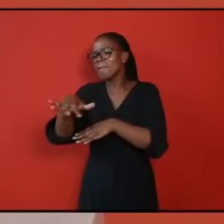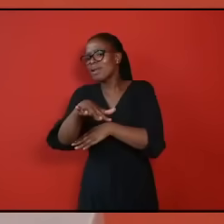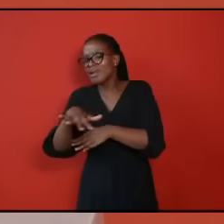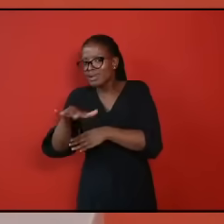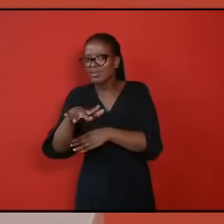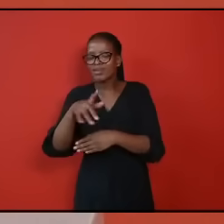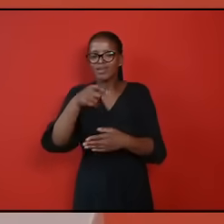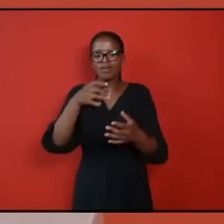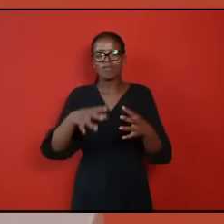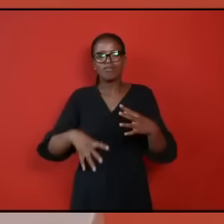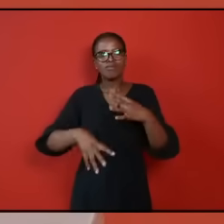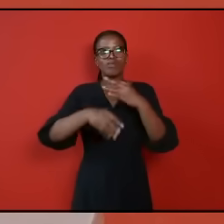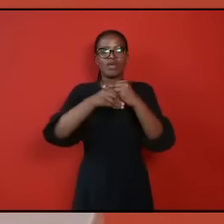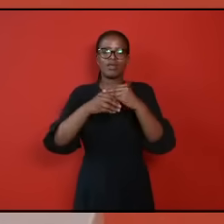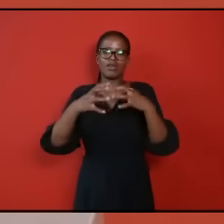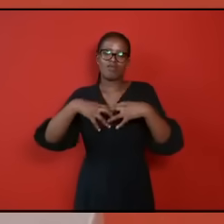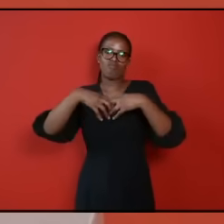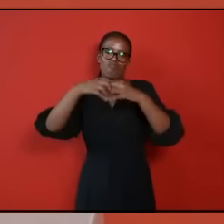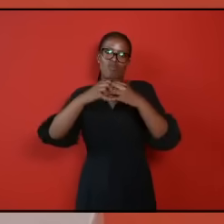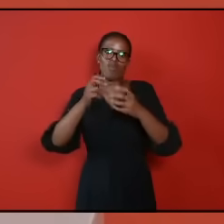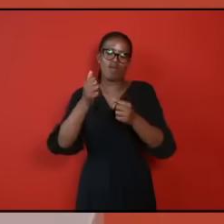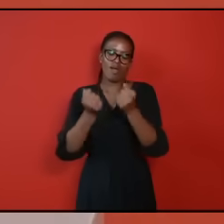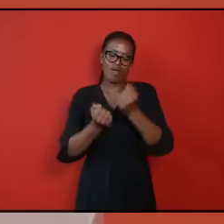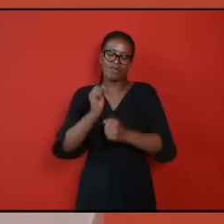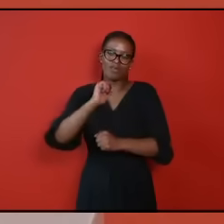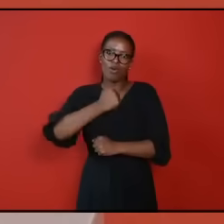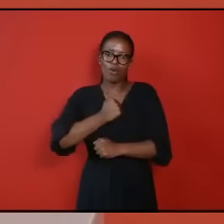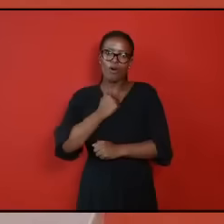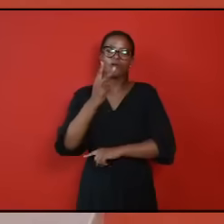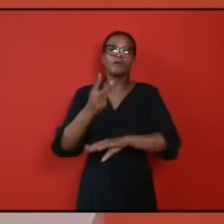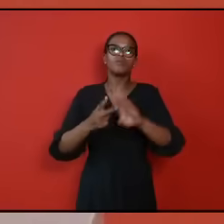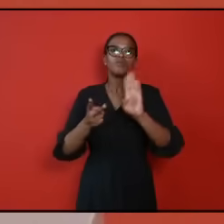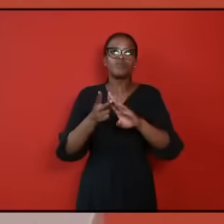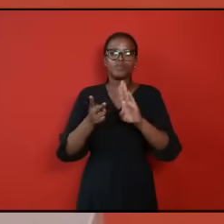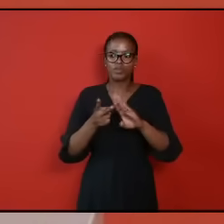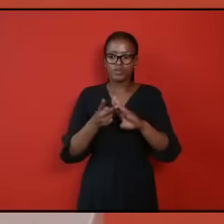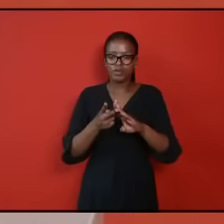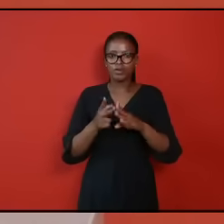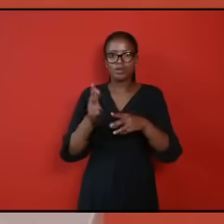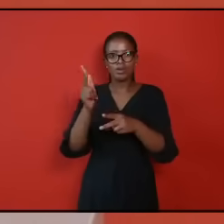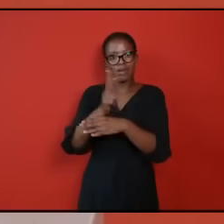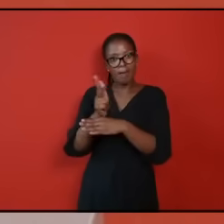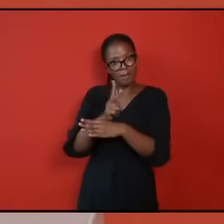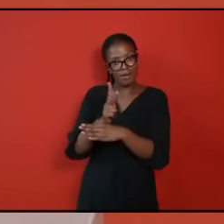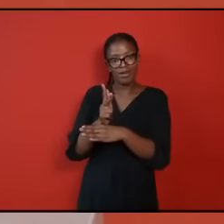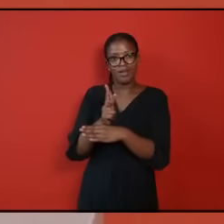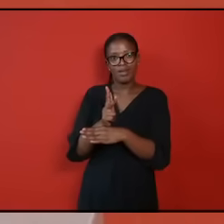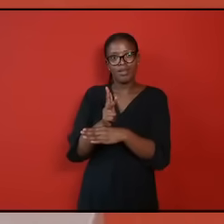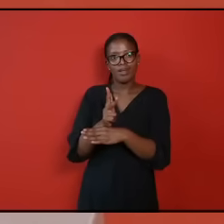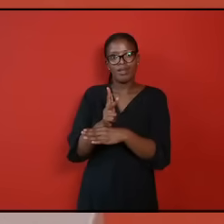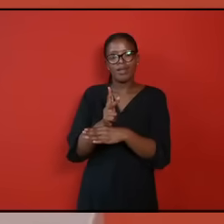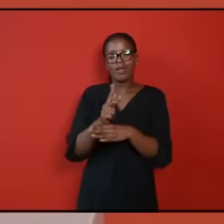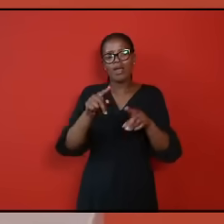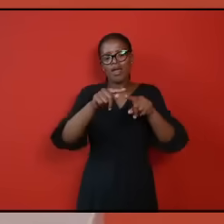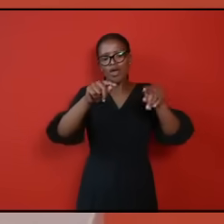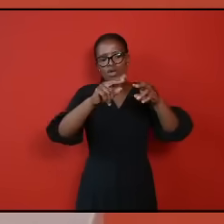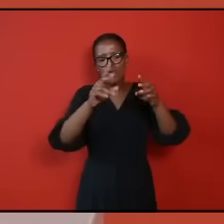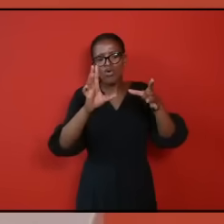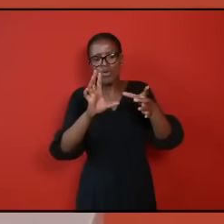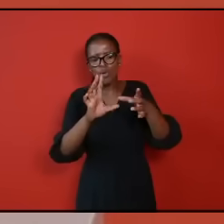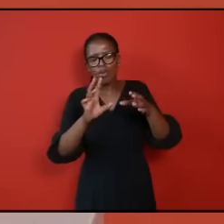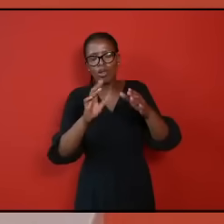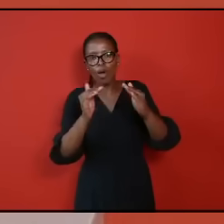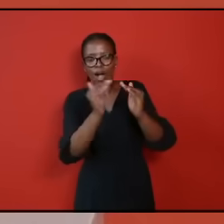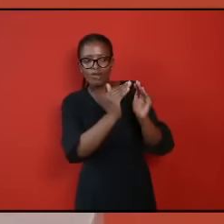cams in our cars. 2, let's install cameras in our yards, in our